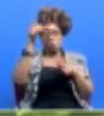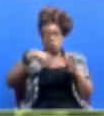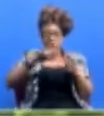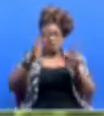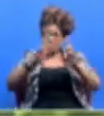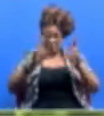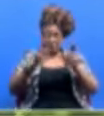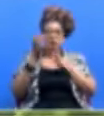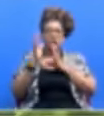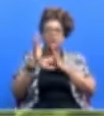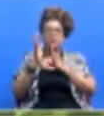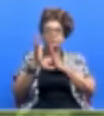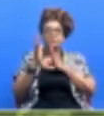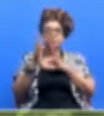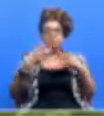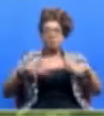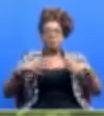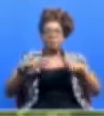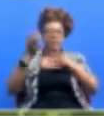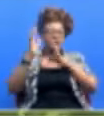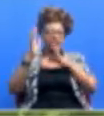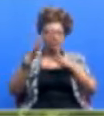Kilifi. Watu wa Kilifi tuko